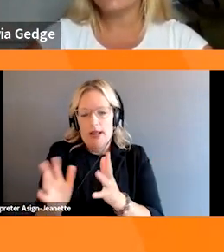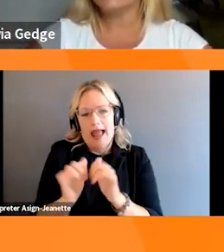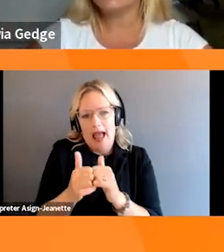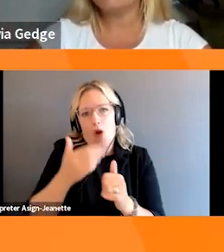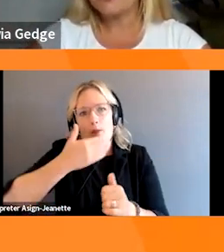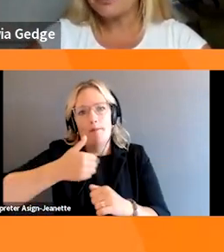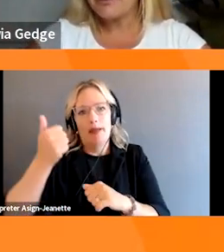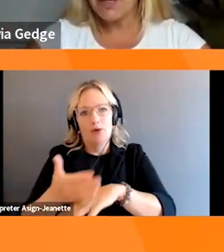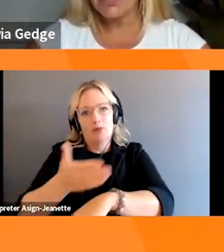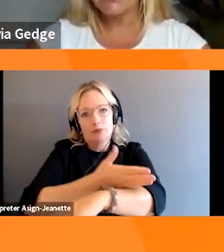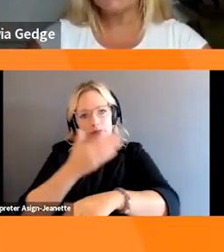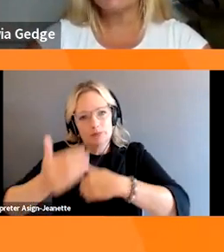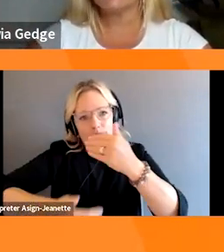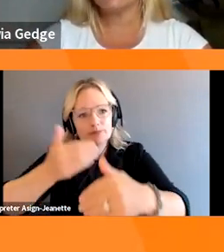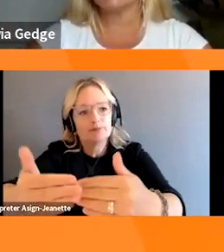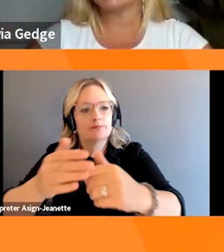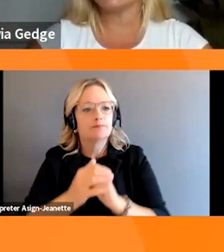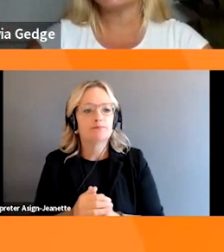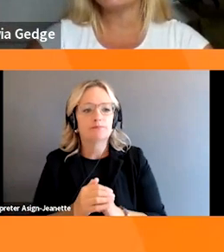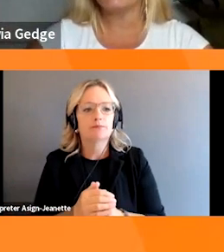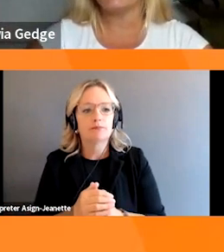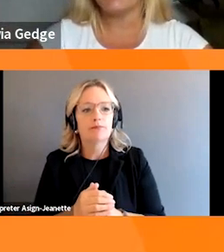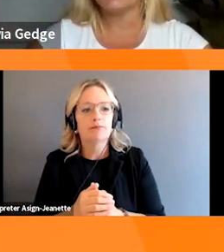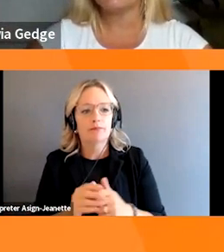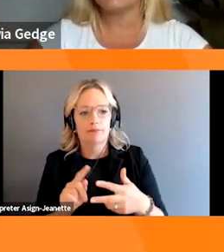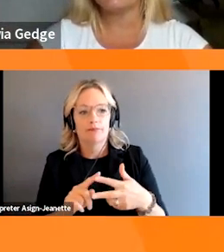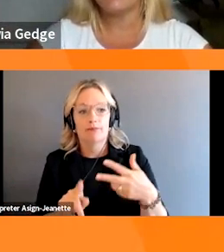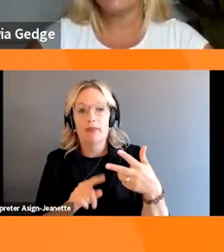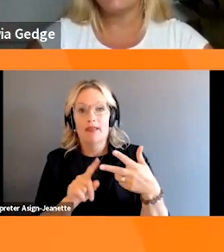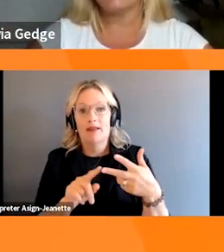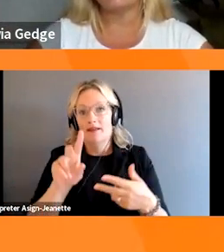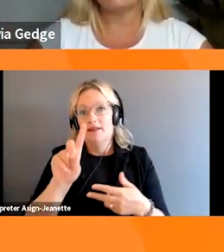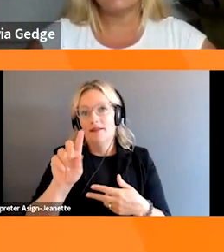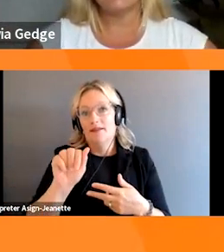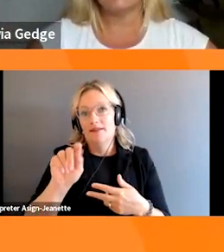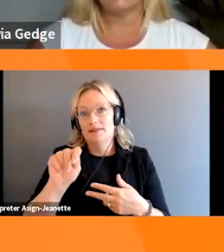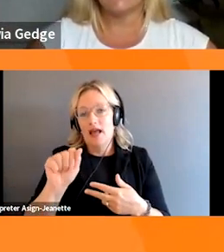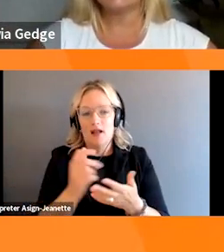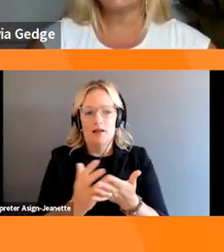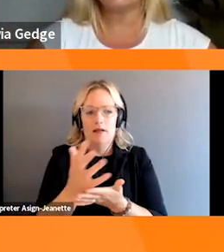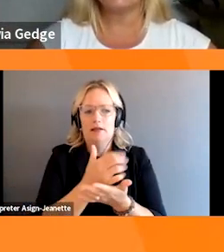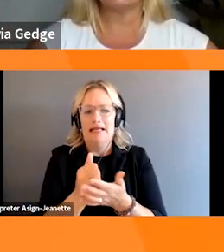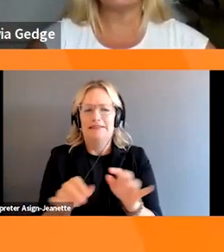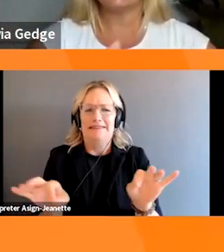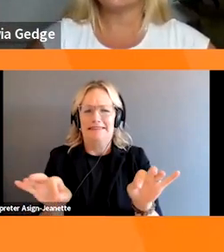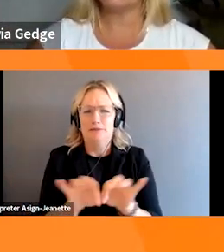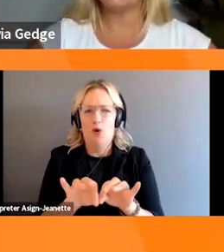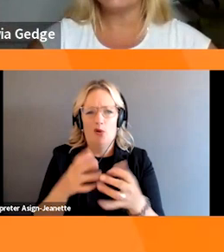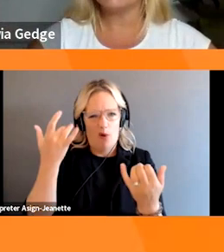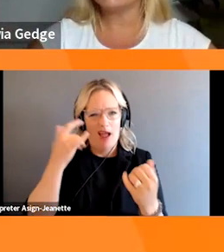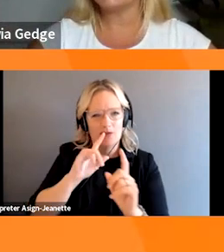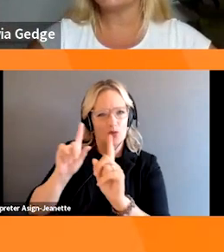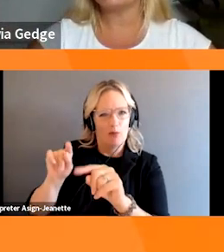Data collection and reporting is also very important. And as you are a